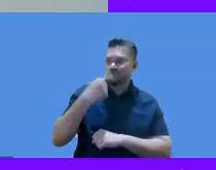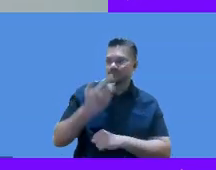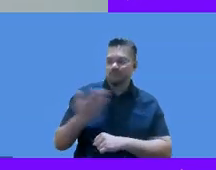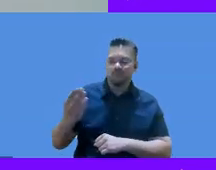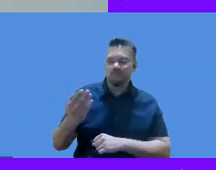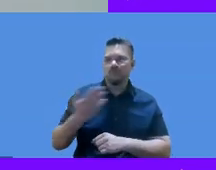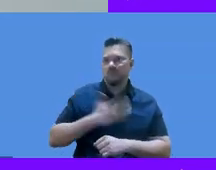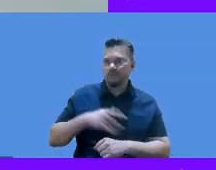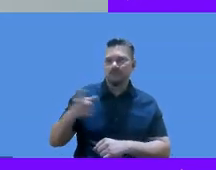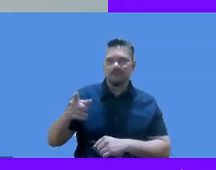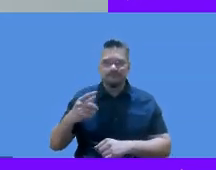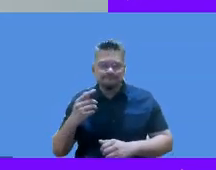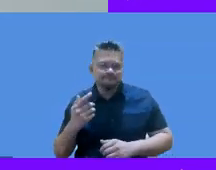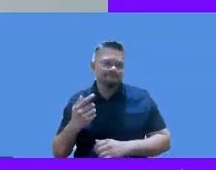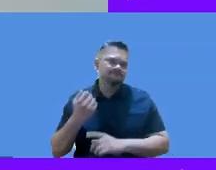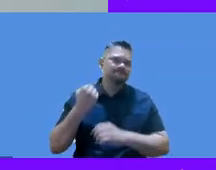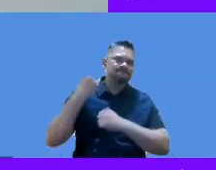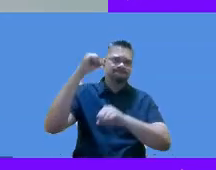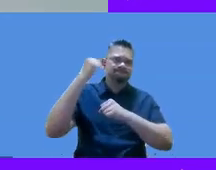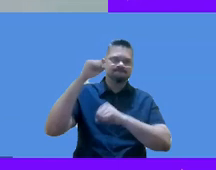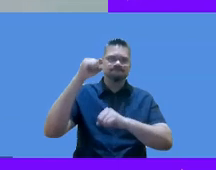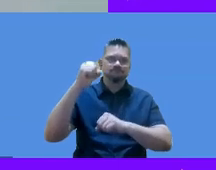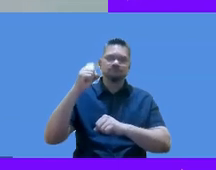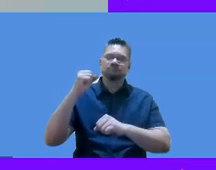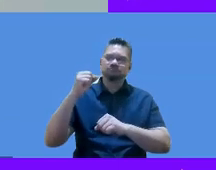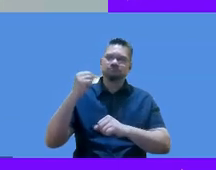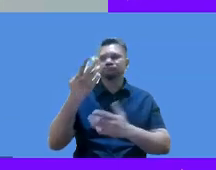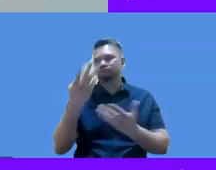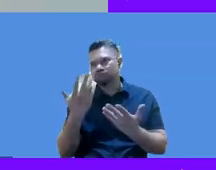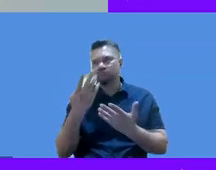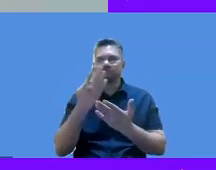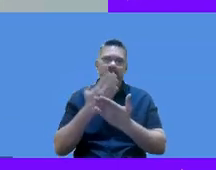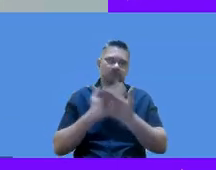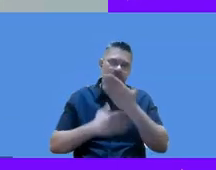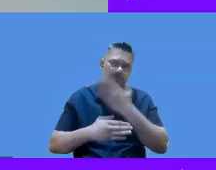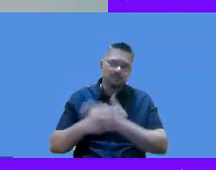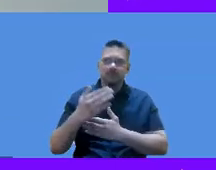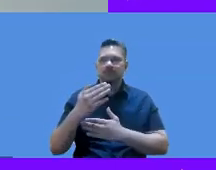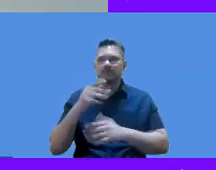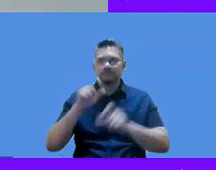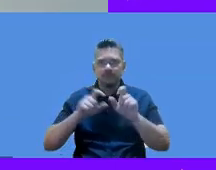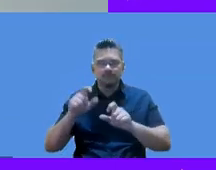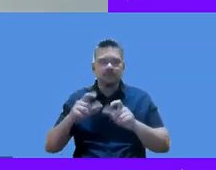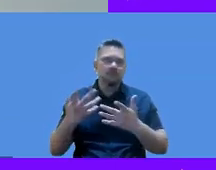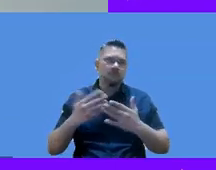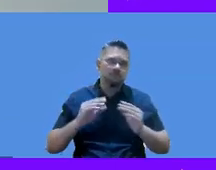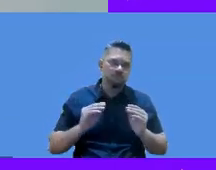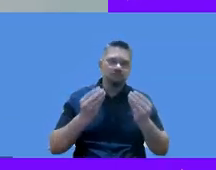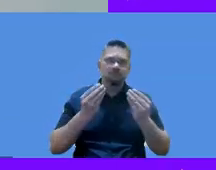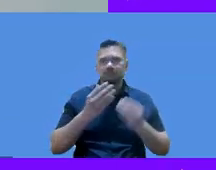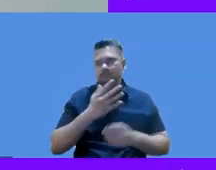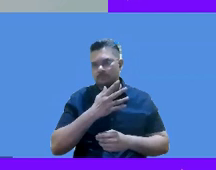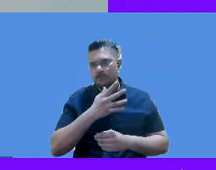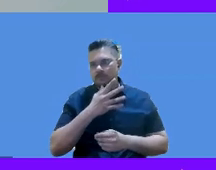people, including those with disabilities or adolescent mothers, are included is critical to creating a truly inclusive and